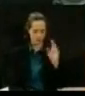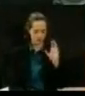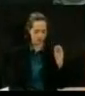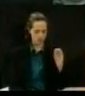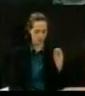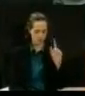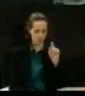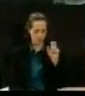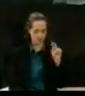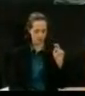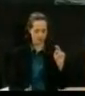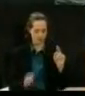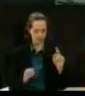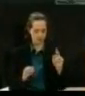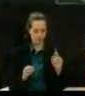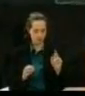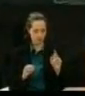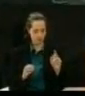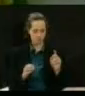reading.